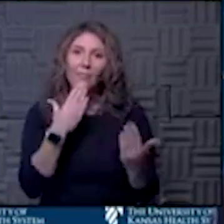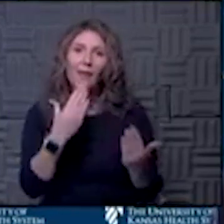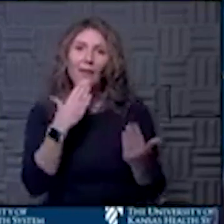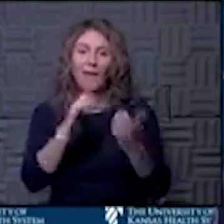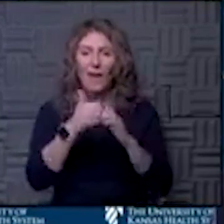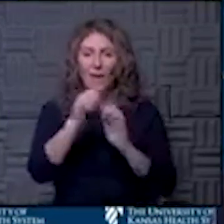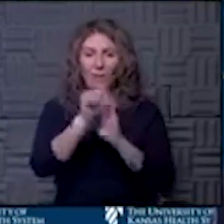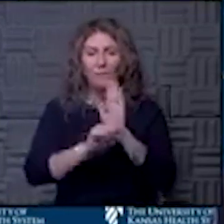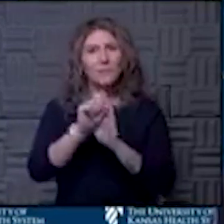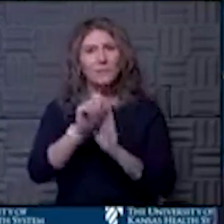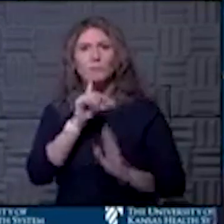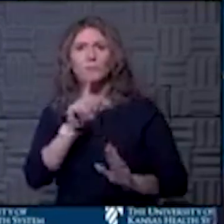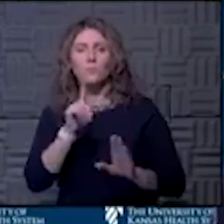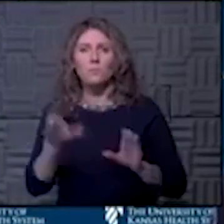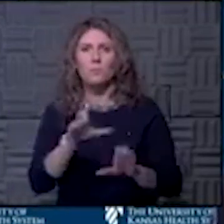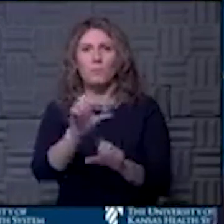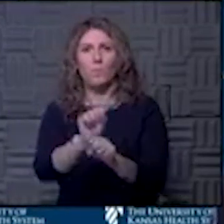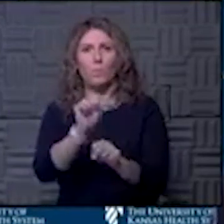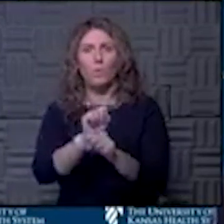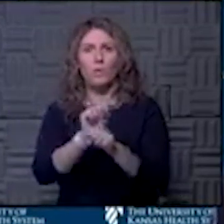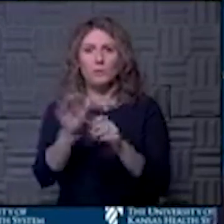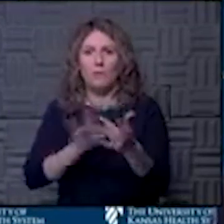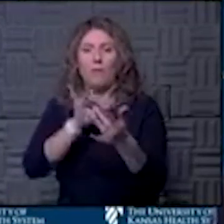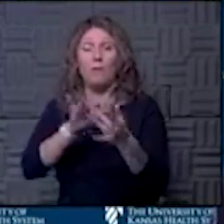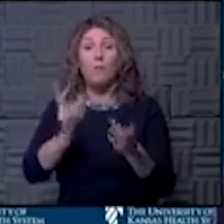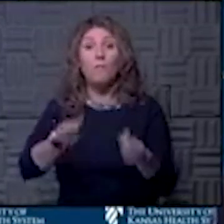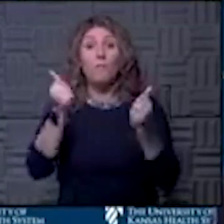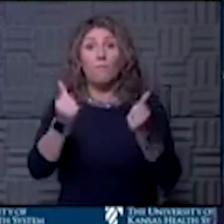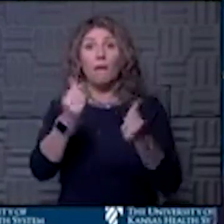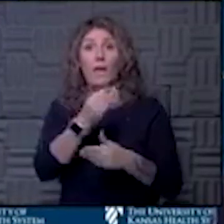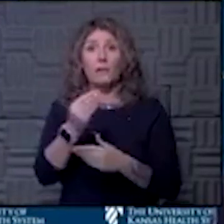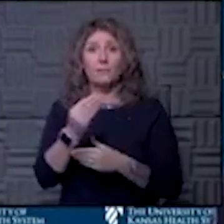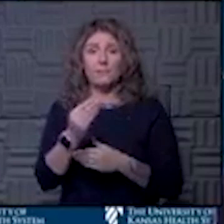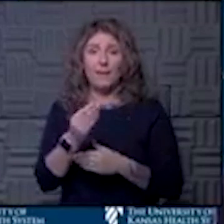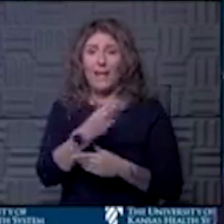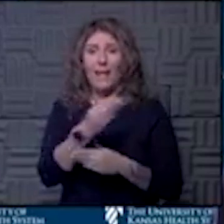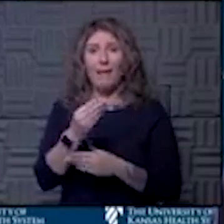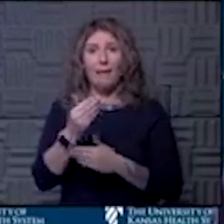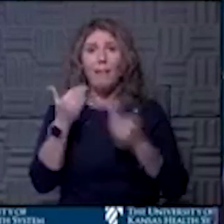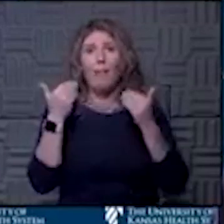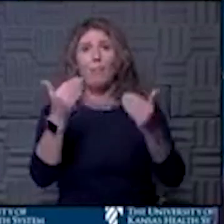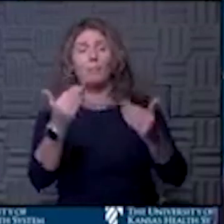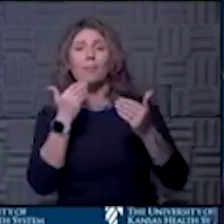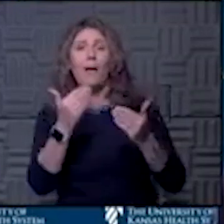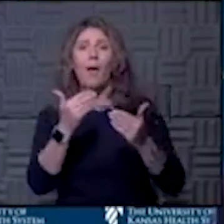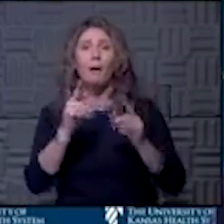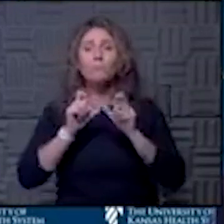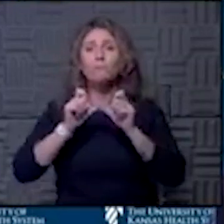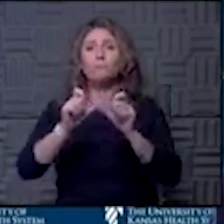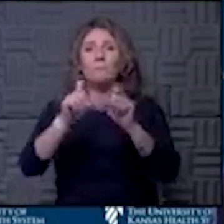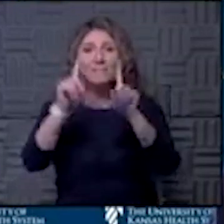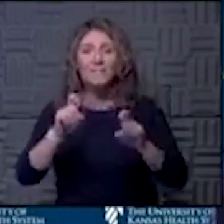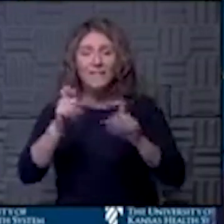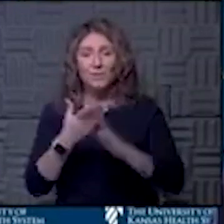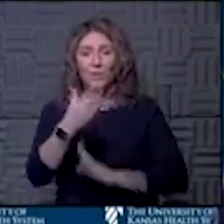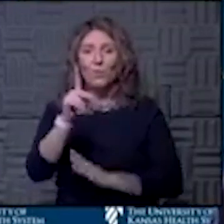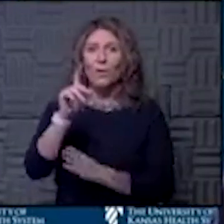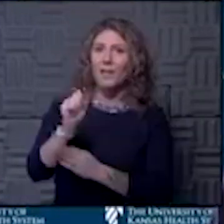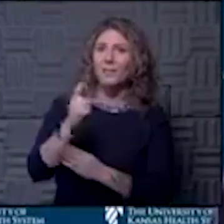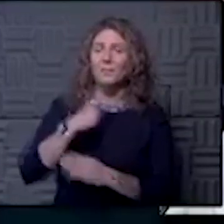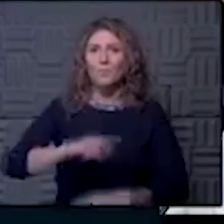gone about this and reached out very, very quickly and established a network of labs to help improve testing through Kansas. And we're very proud to participate in